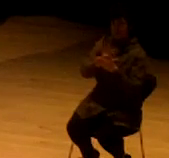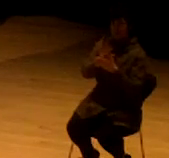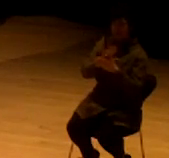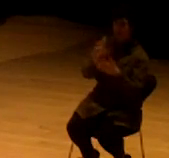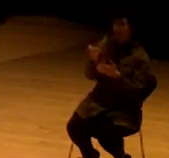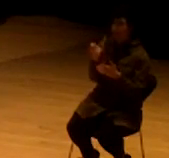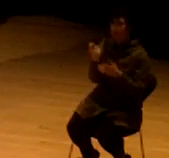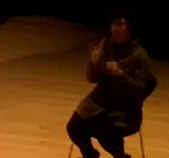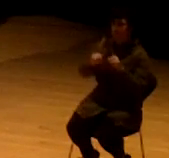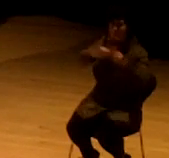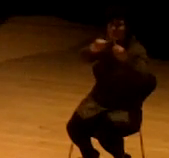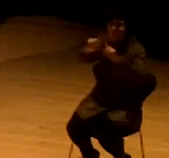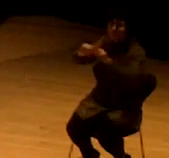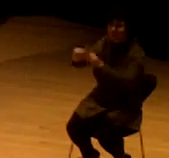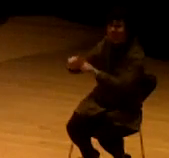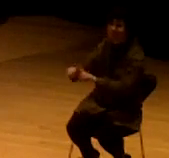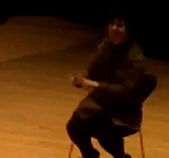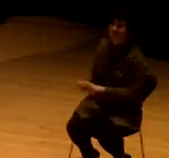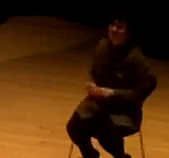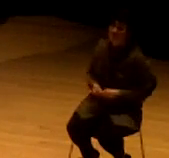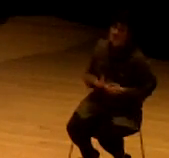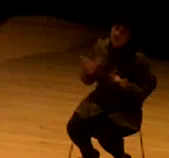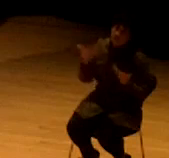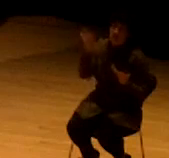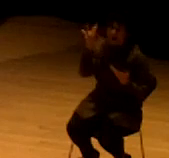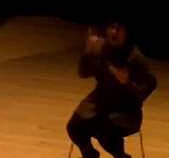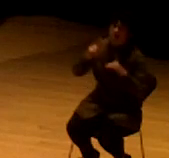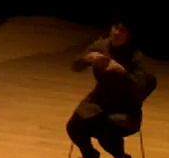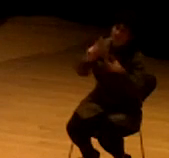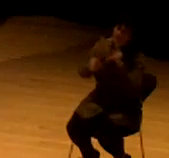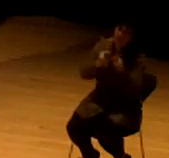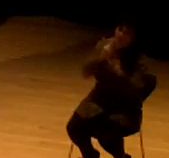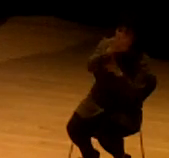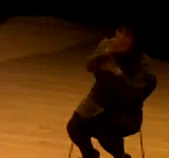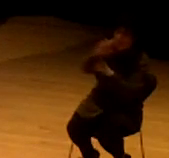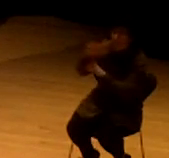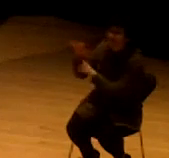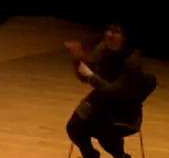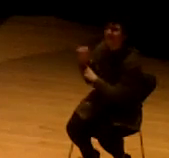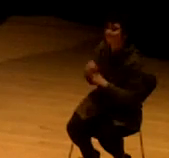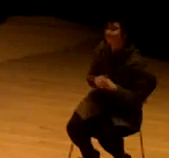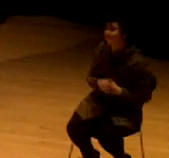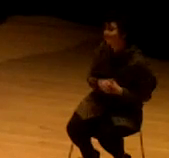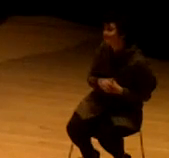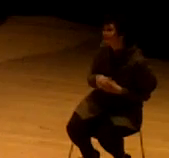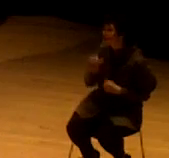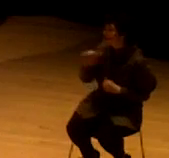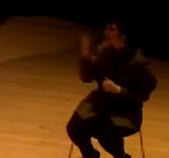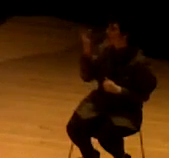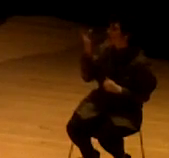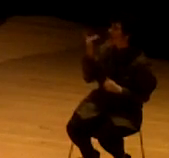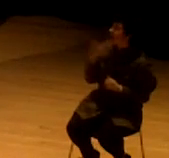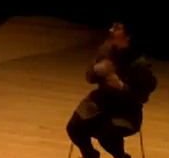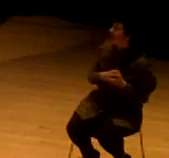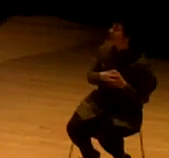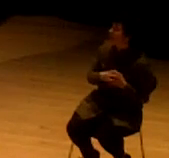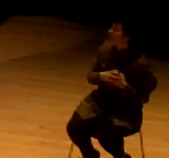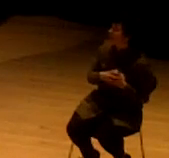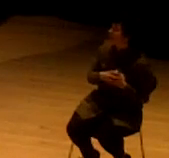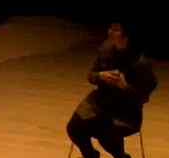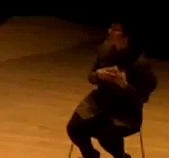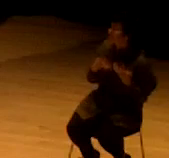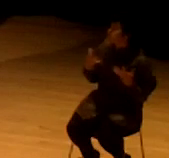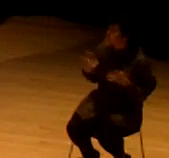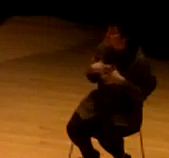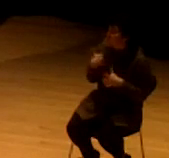continued once the performance was completely finished. Mm. We were still shooting, mm-hmm. And then we